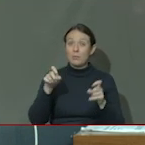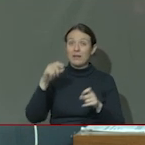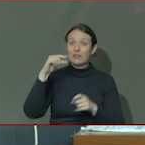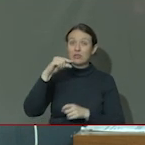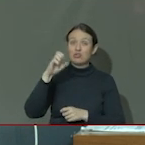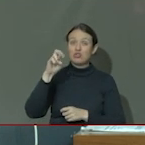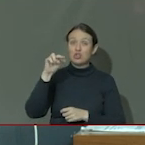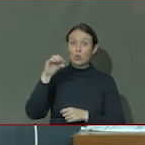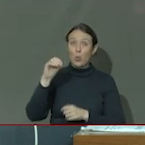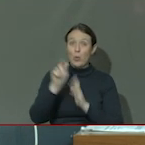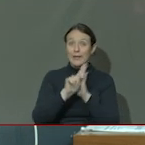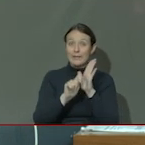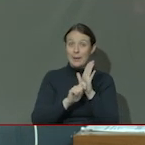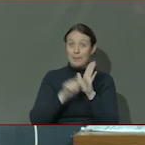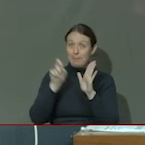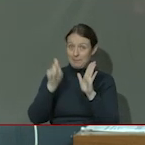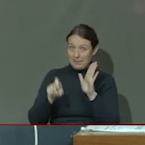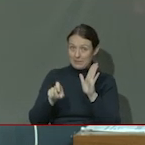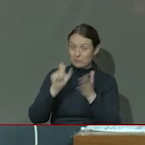of all these people.